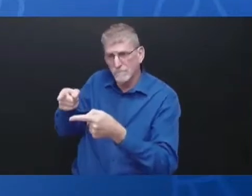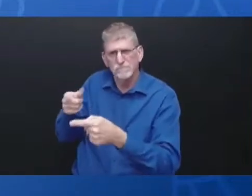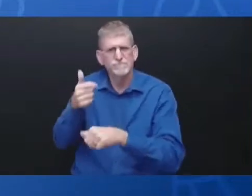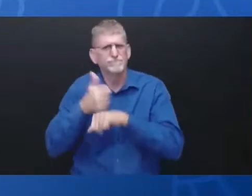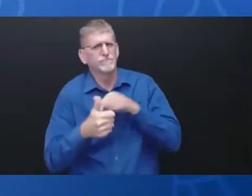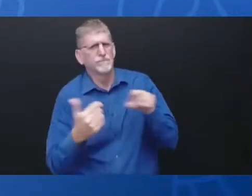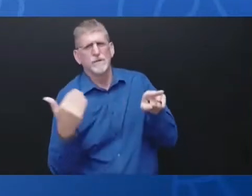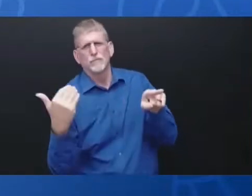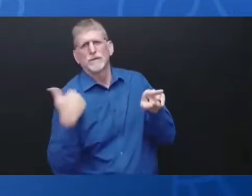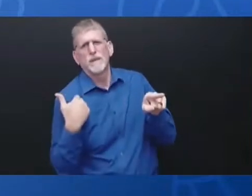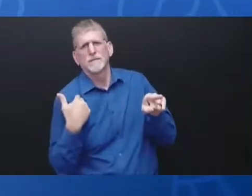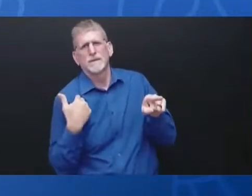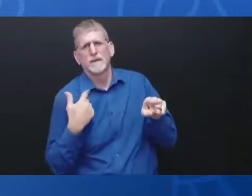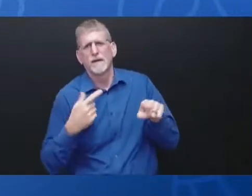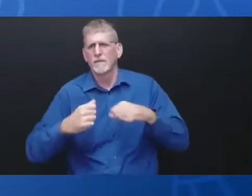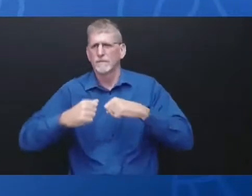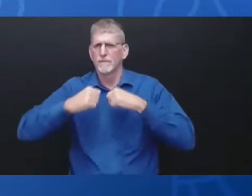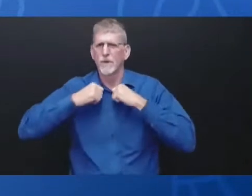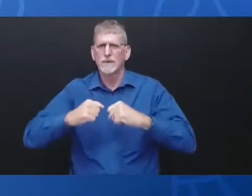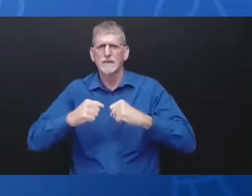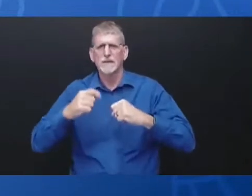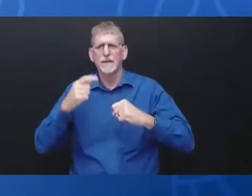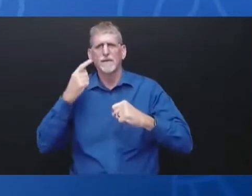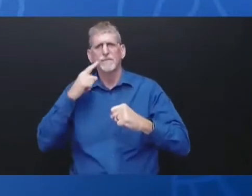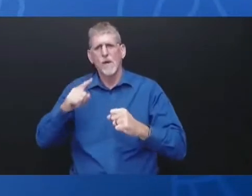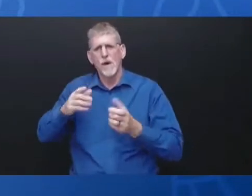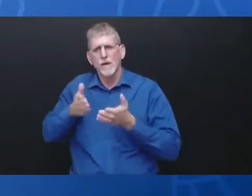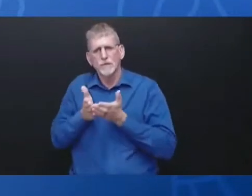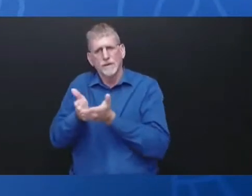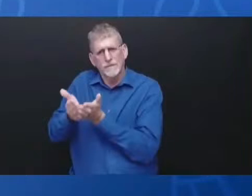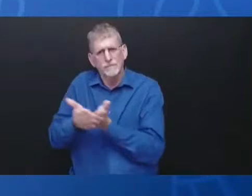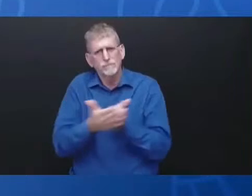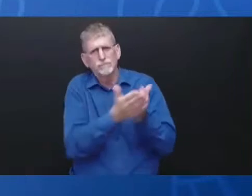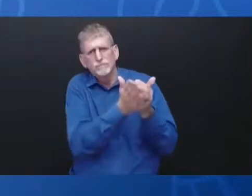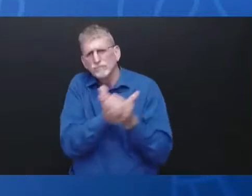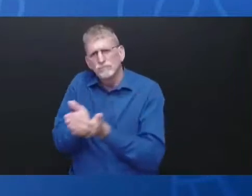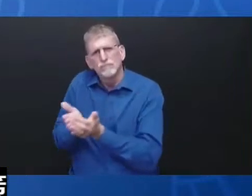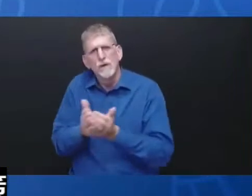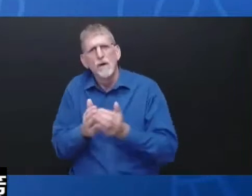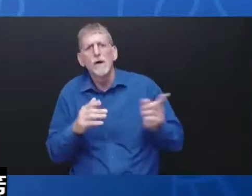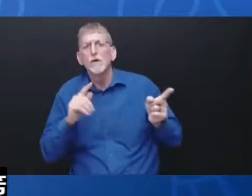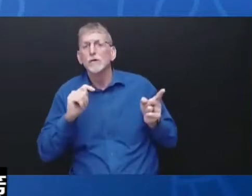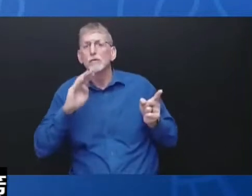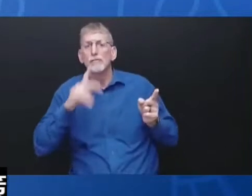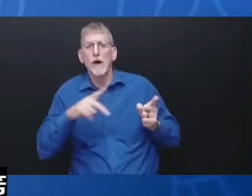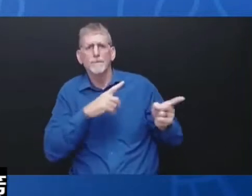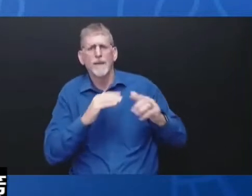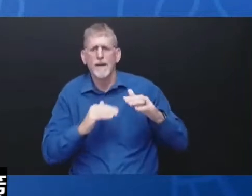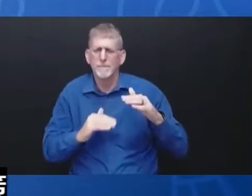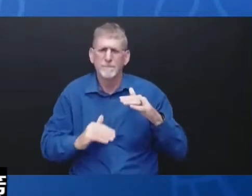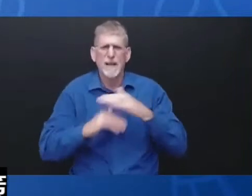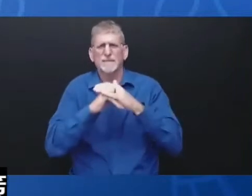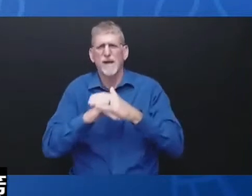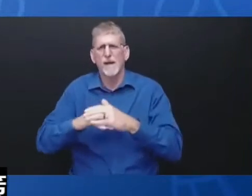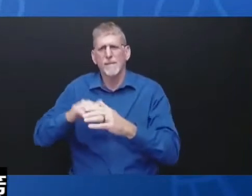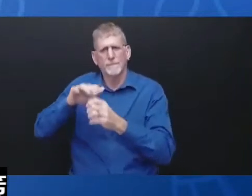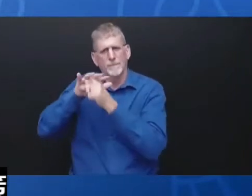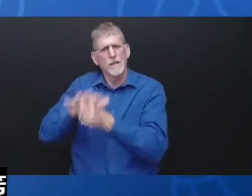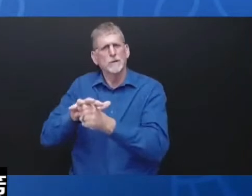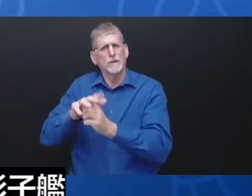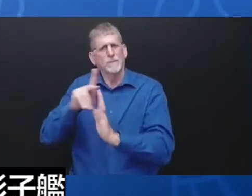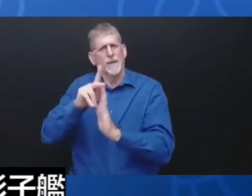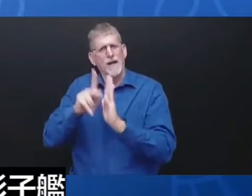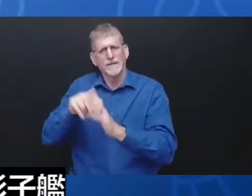furtherance of President Trump's maximum pressure policy on the Iranian regime, last week the State Department announced sanctions on Iran's oil minister